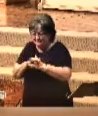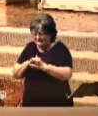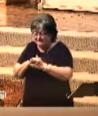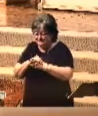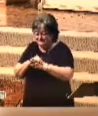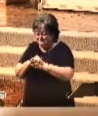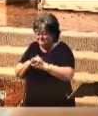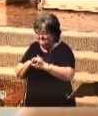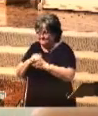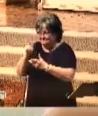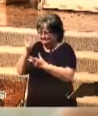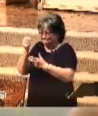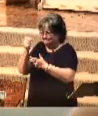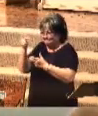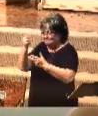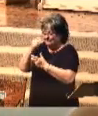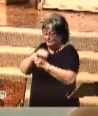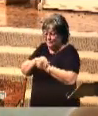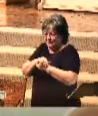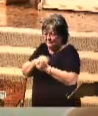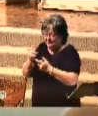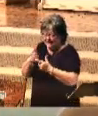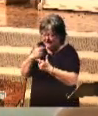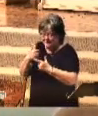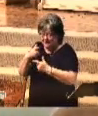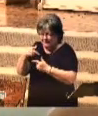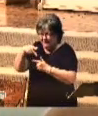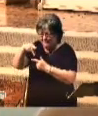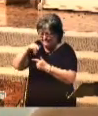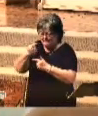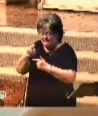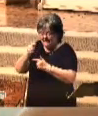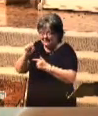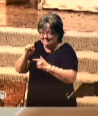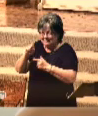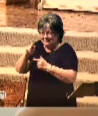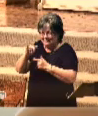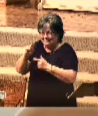And then there's going to be a little pigskin this evening.